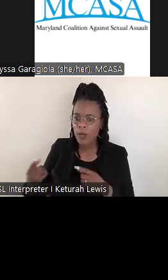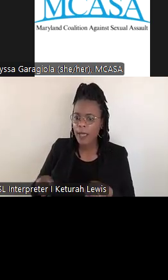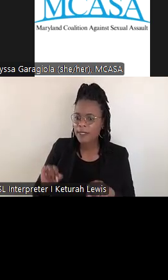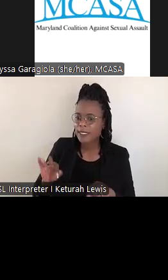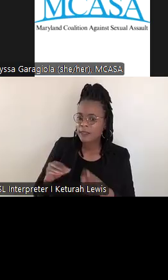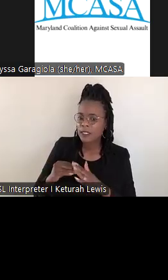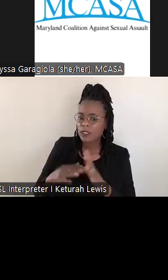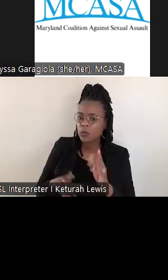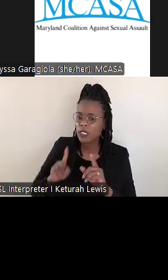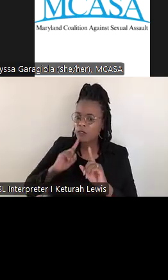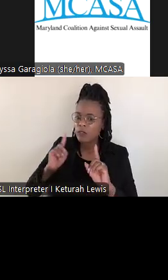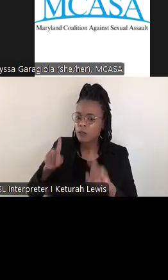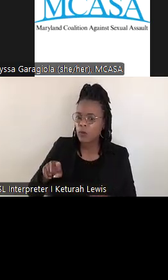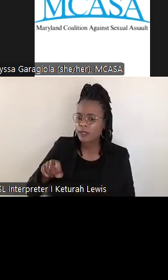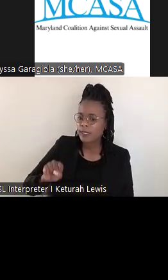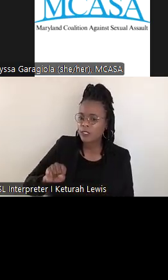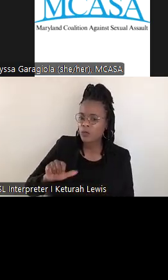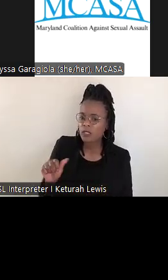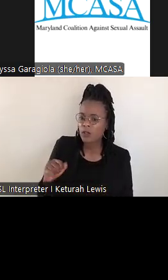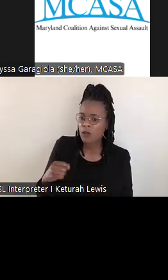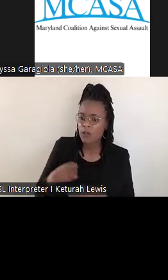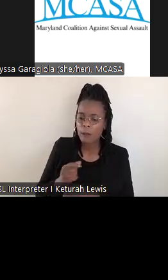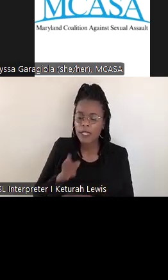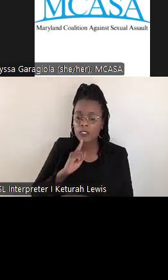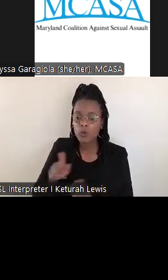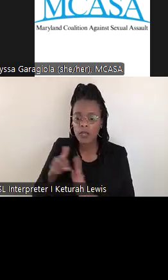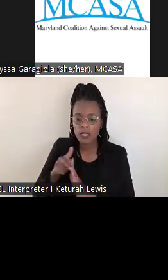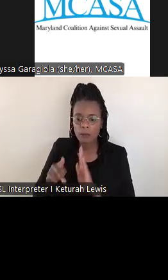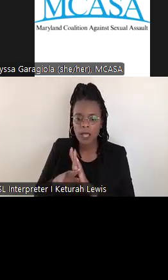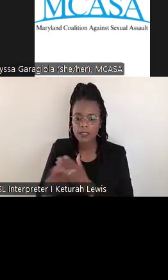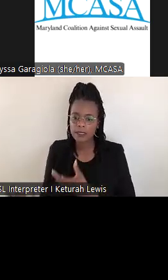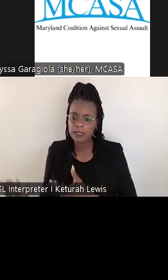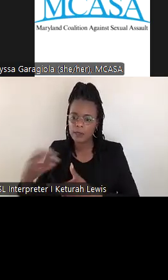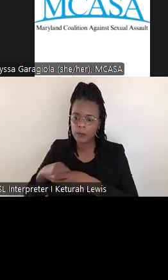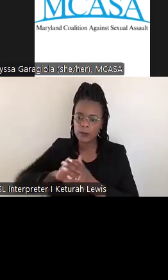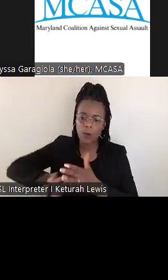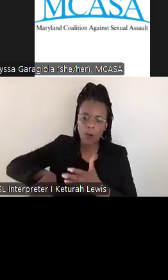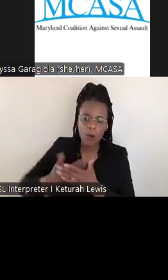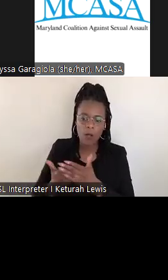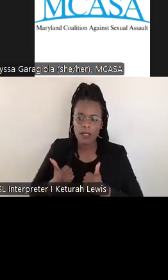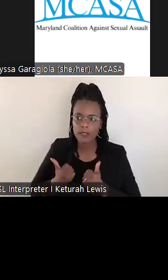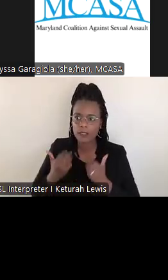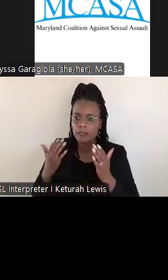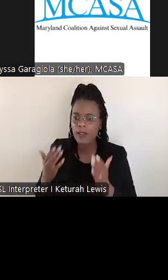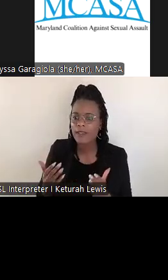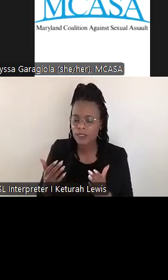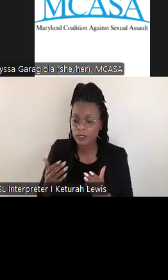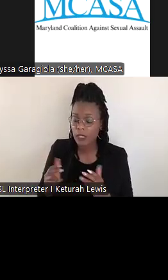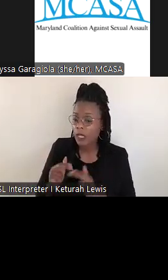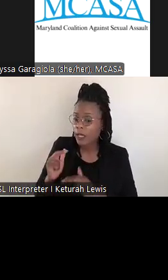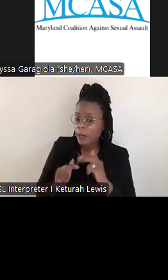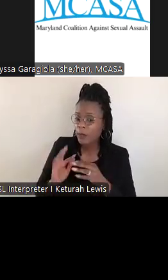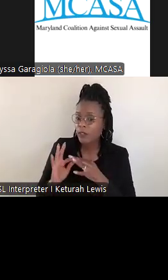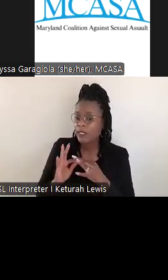sexual assault? So making sure those policies are inclusive of all survivors. And building relationships with your